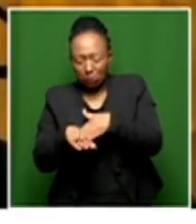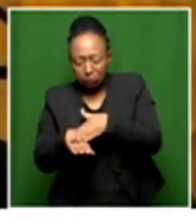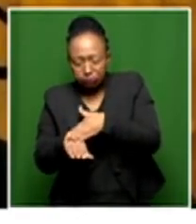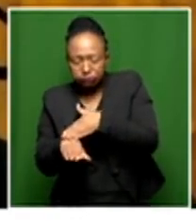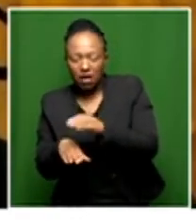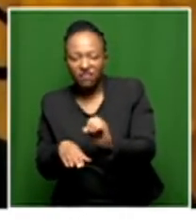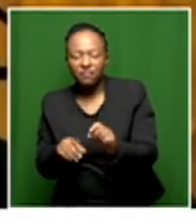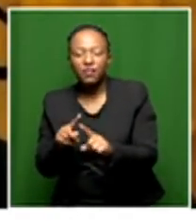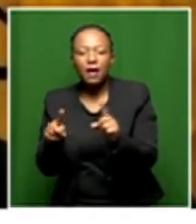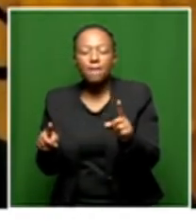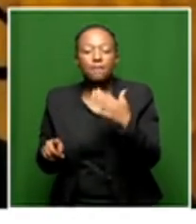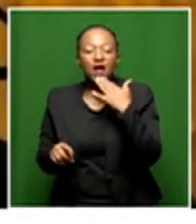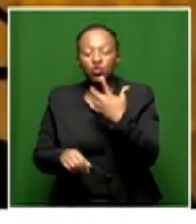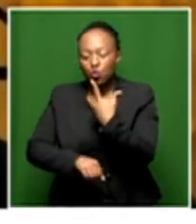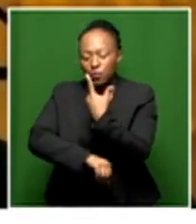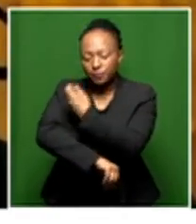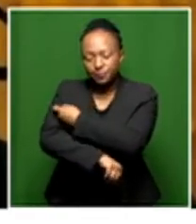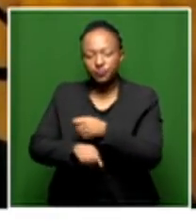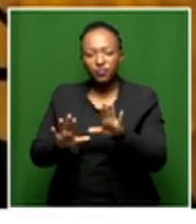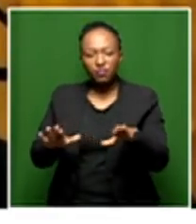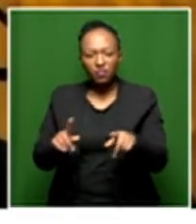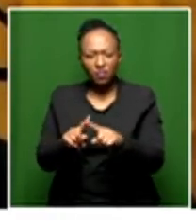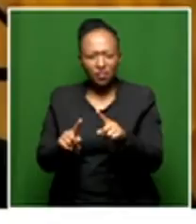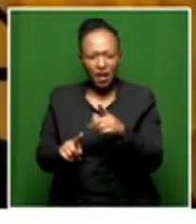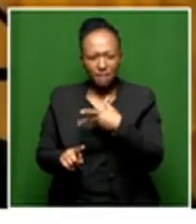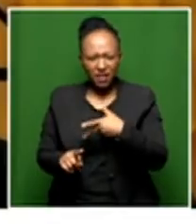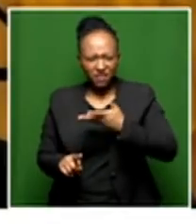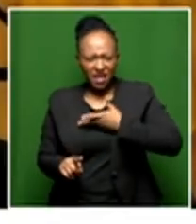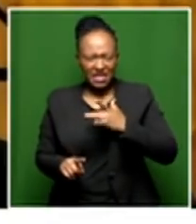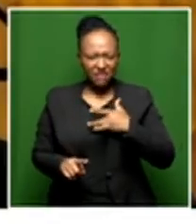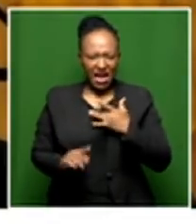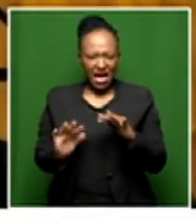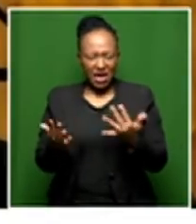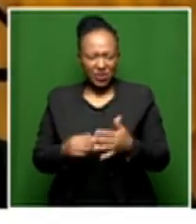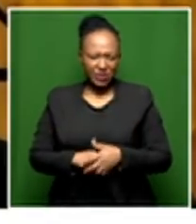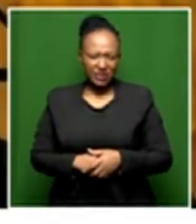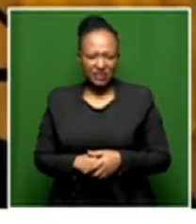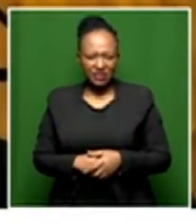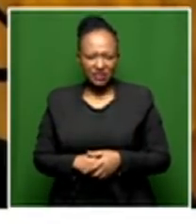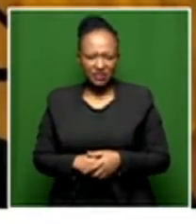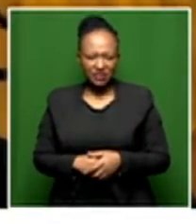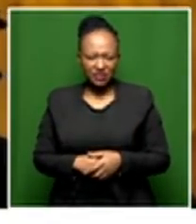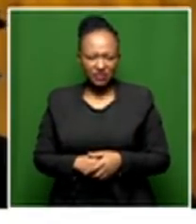But when it comes to vaccinating children, I'm wondering how parents and people are going to be feeling about that.